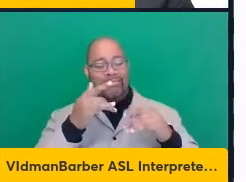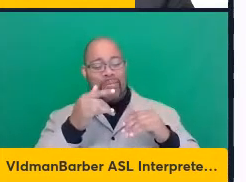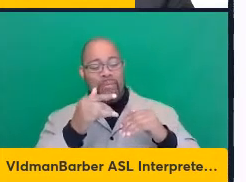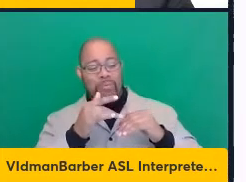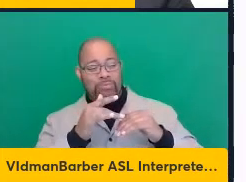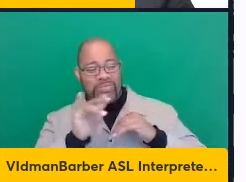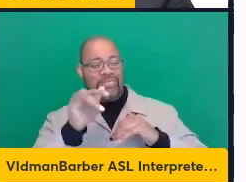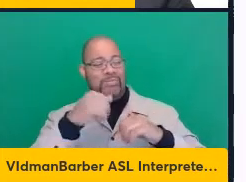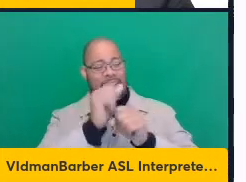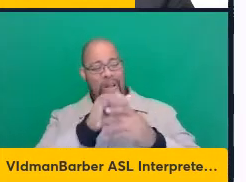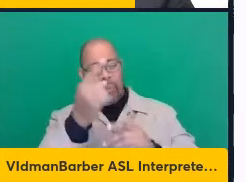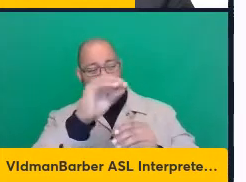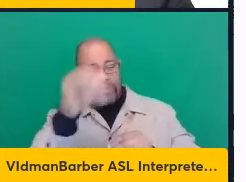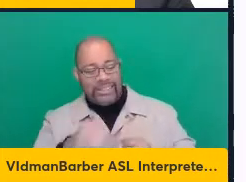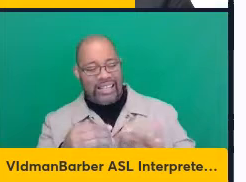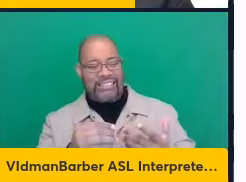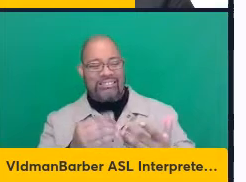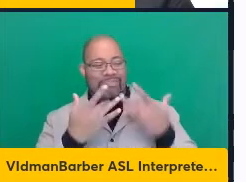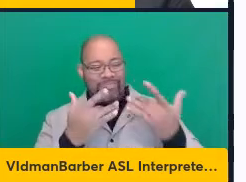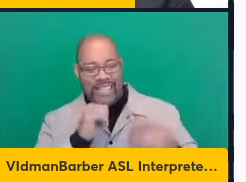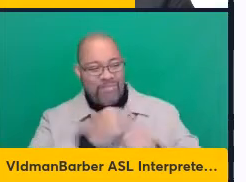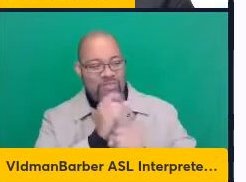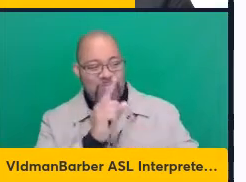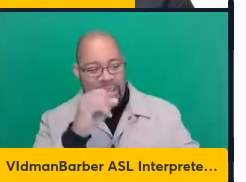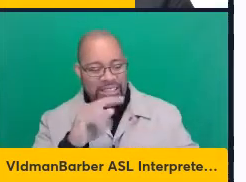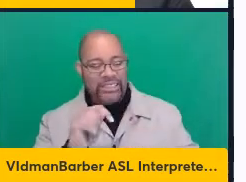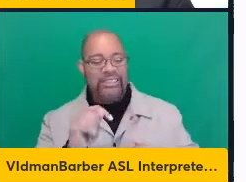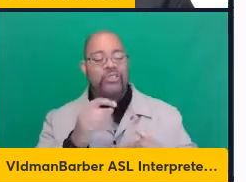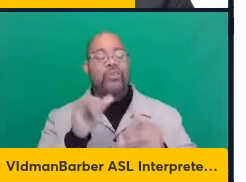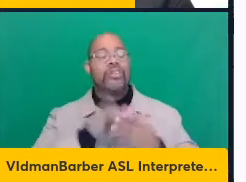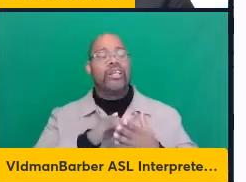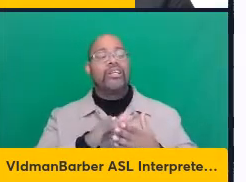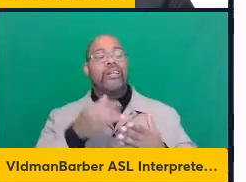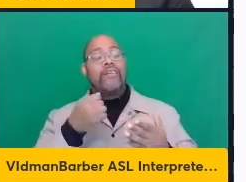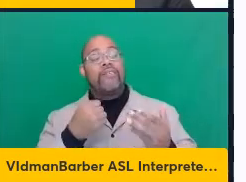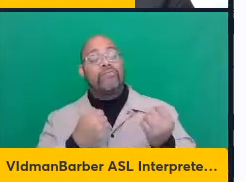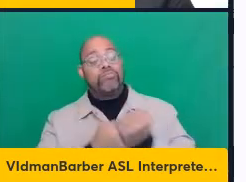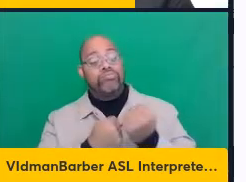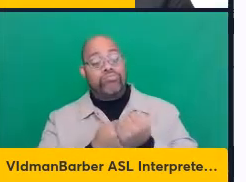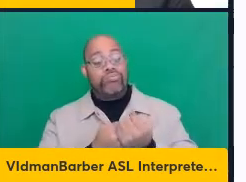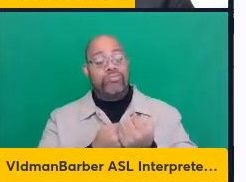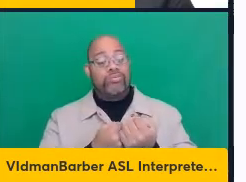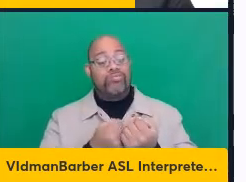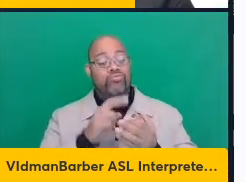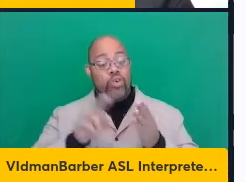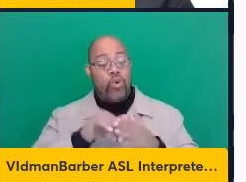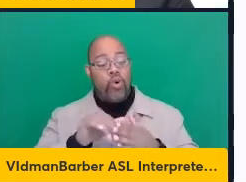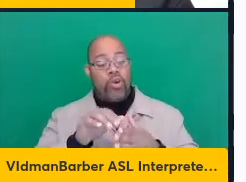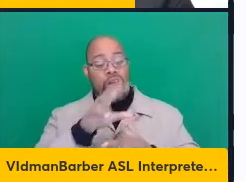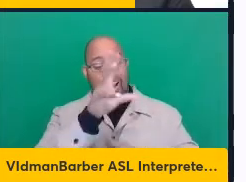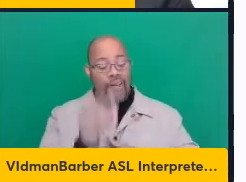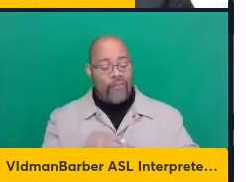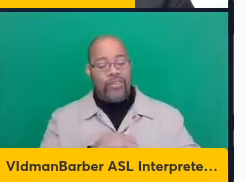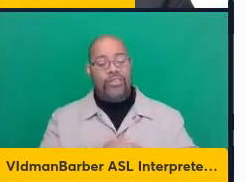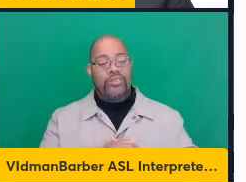And historically, funding agencies that have supported research on the continent have focused